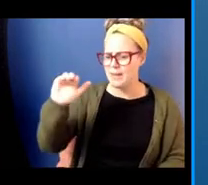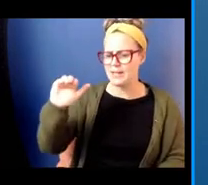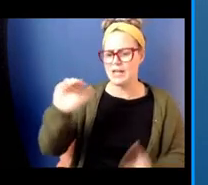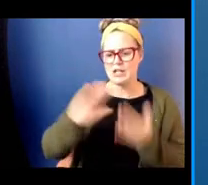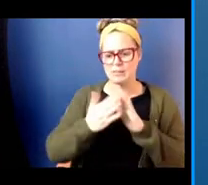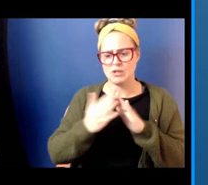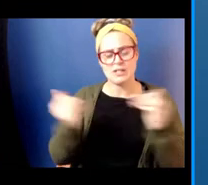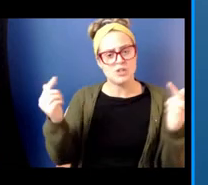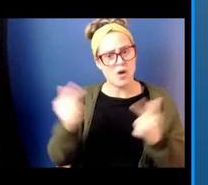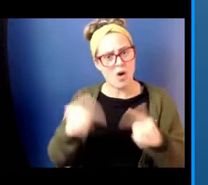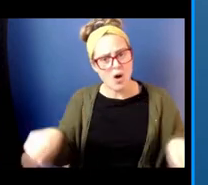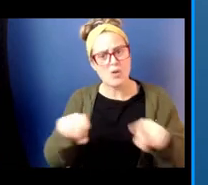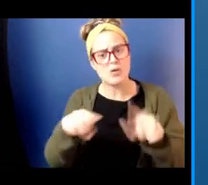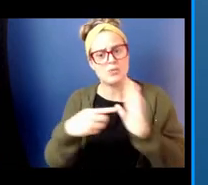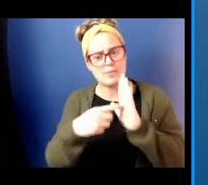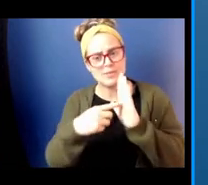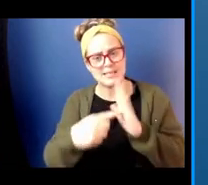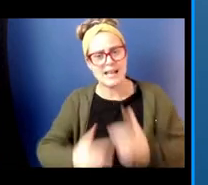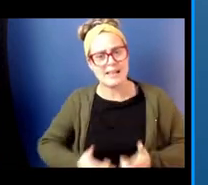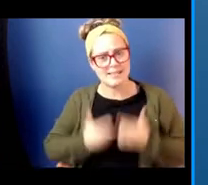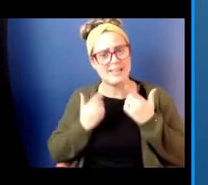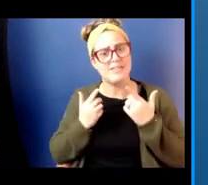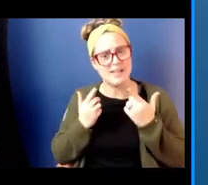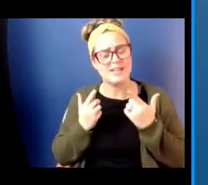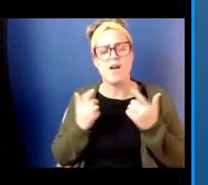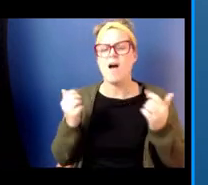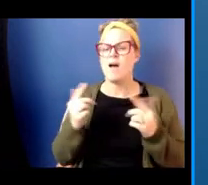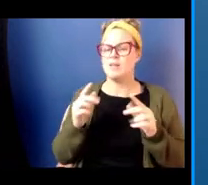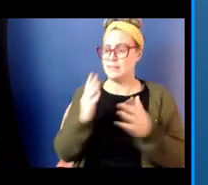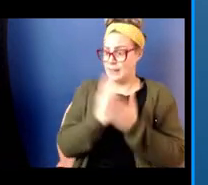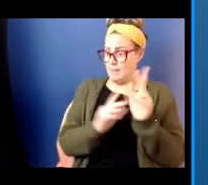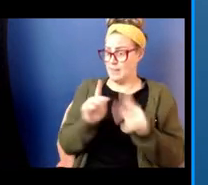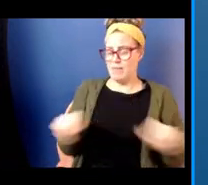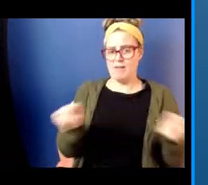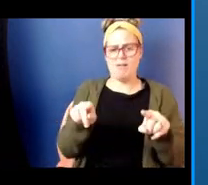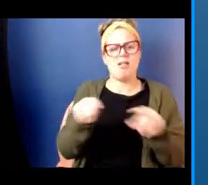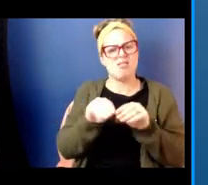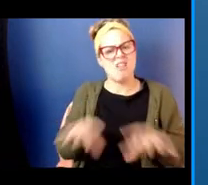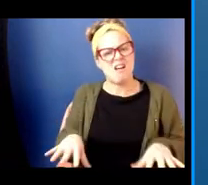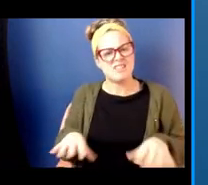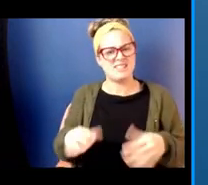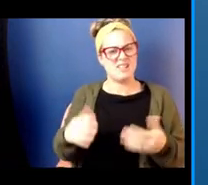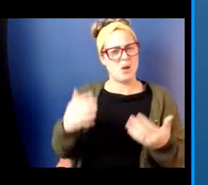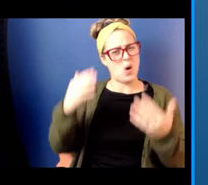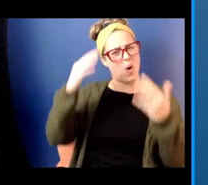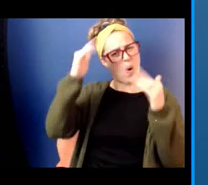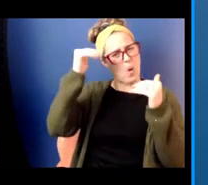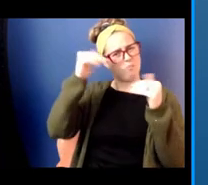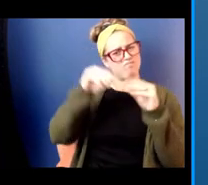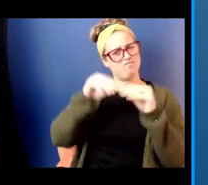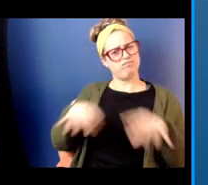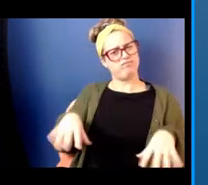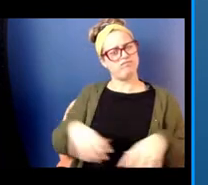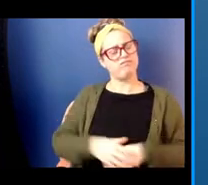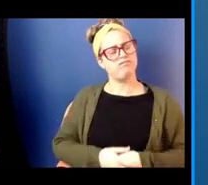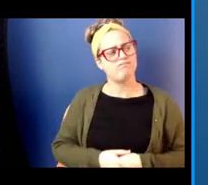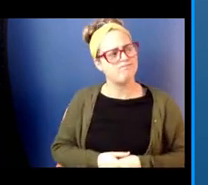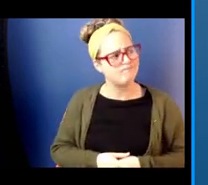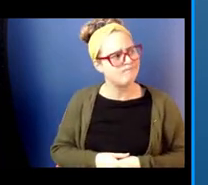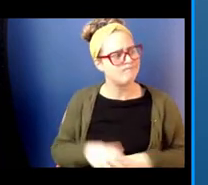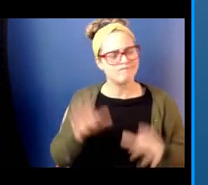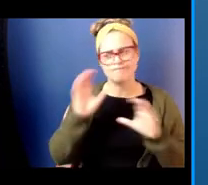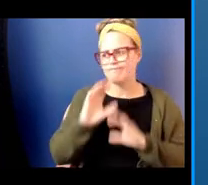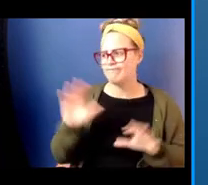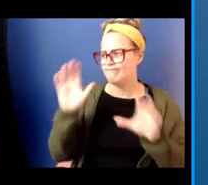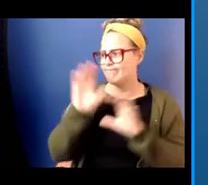and live in many people lost all sense of hope but over these past few years we've been fighting hard to bring that hope